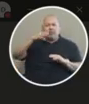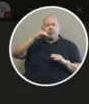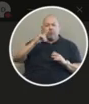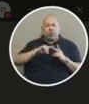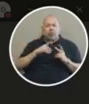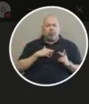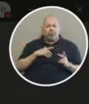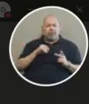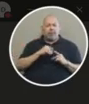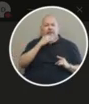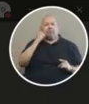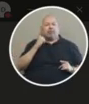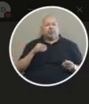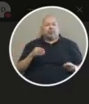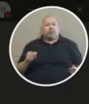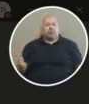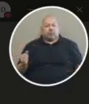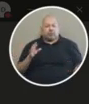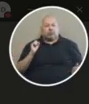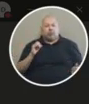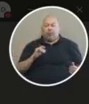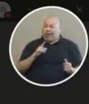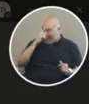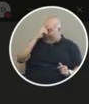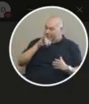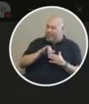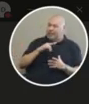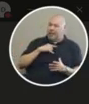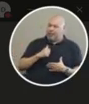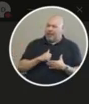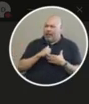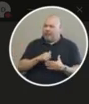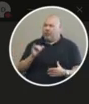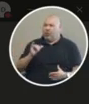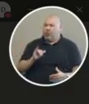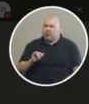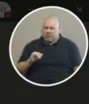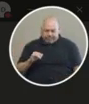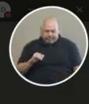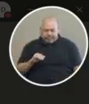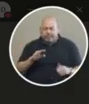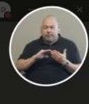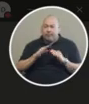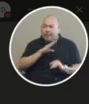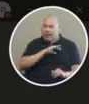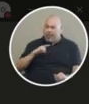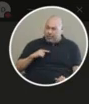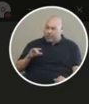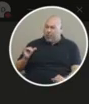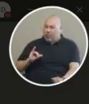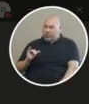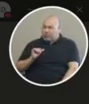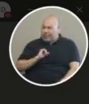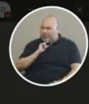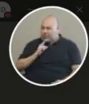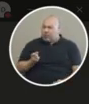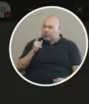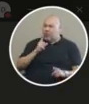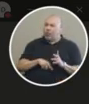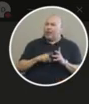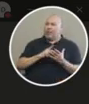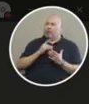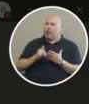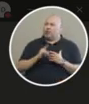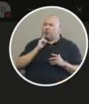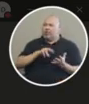The MiFi might be a better solution. Well, and I think that would be helpful for council and for myself specifically, is understanding what that